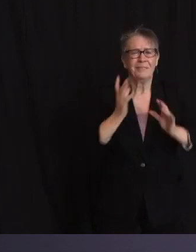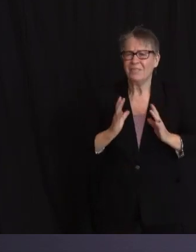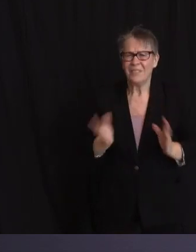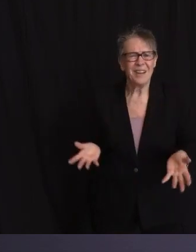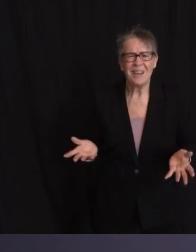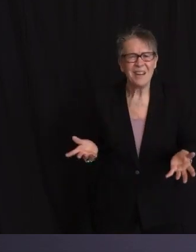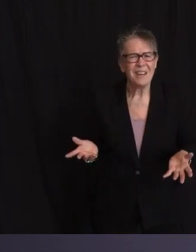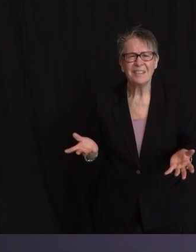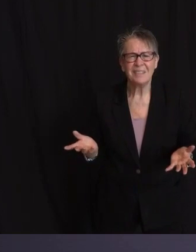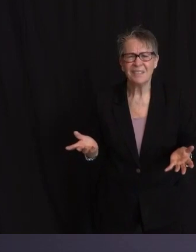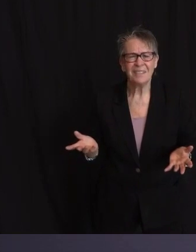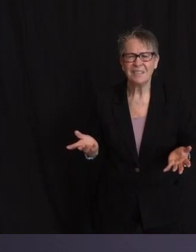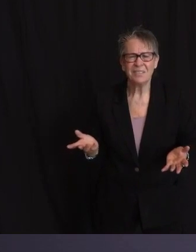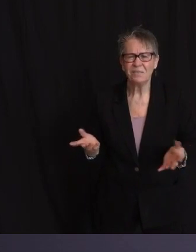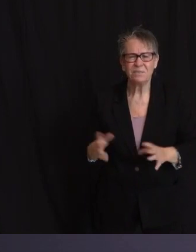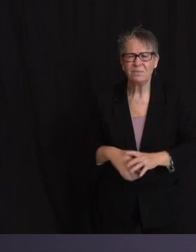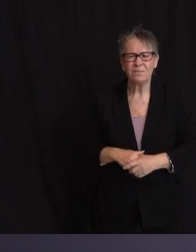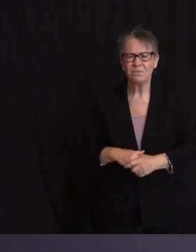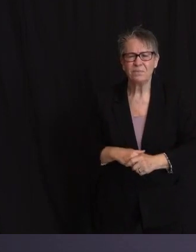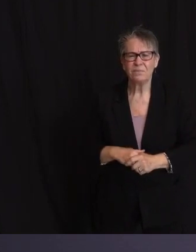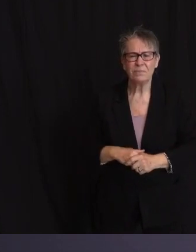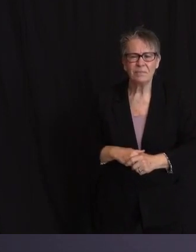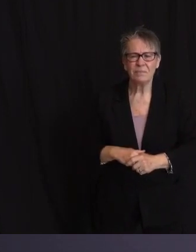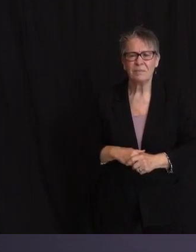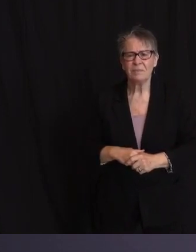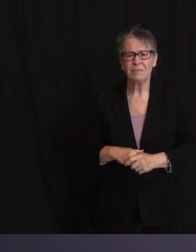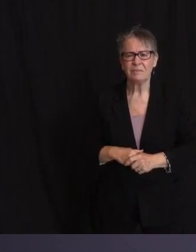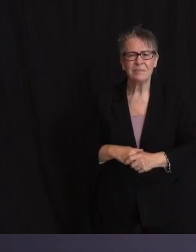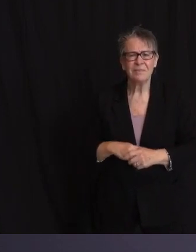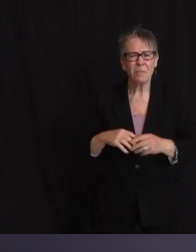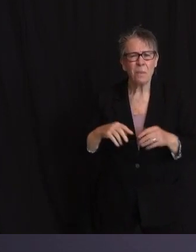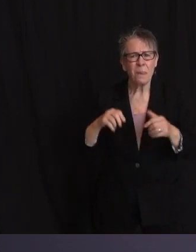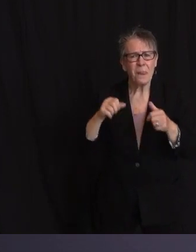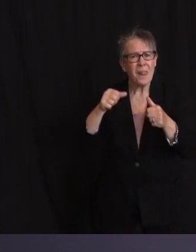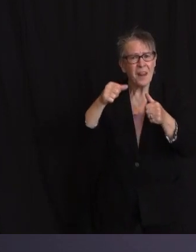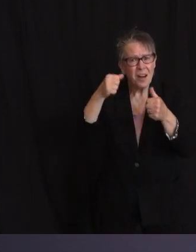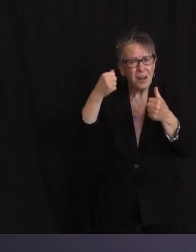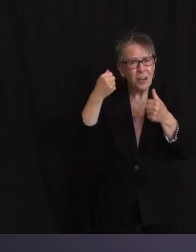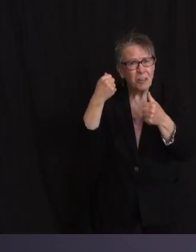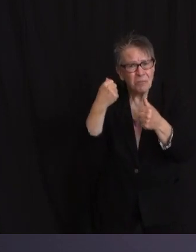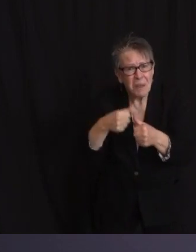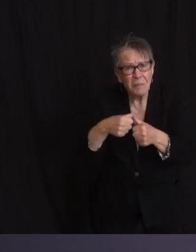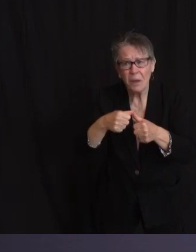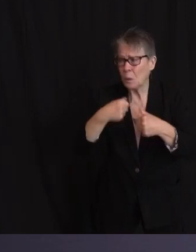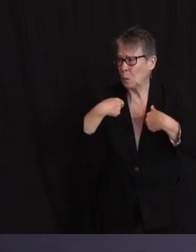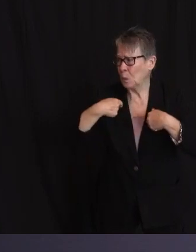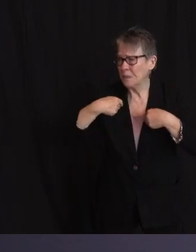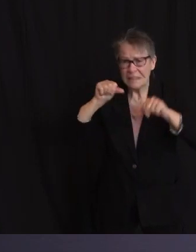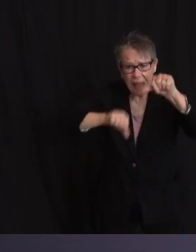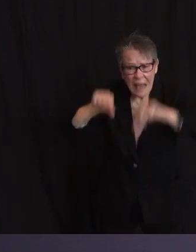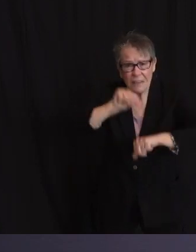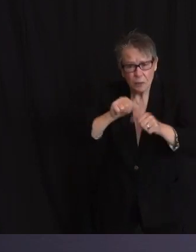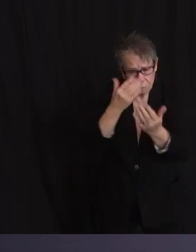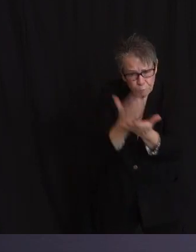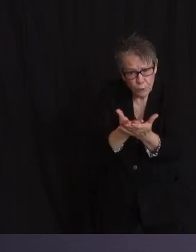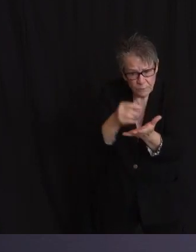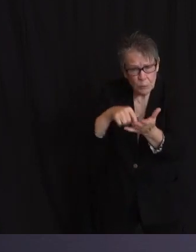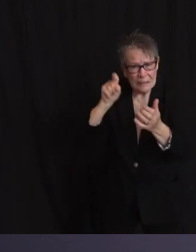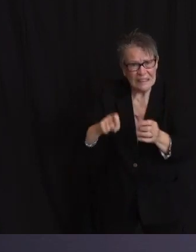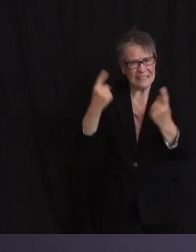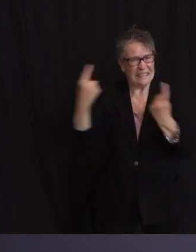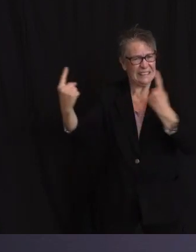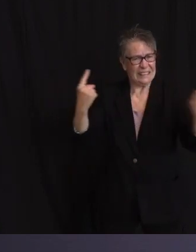is unmistakable what we should be doing, unambiguous. And that is staying the course that we're on. Stay home, stay